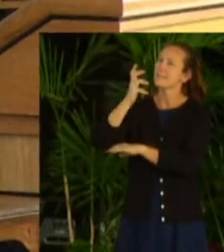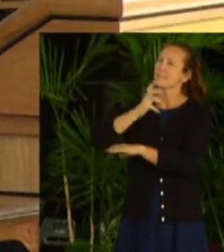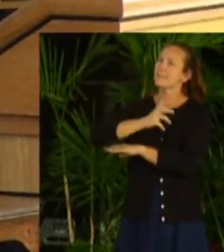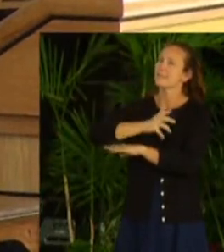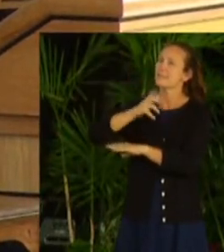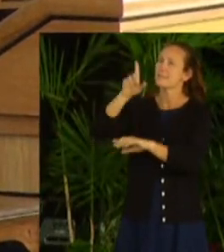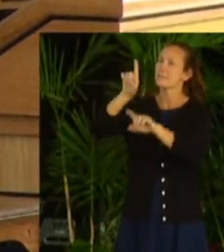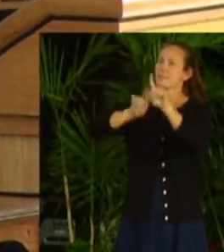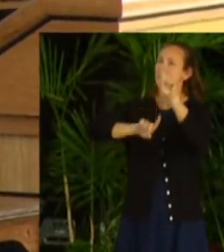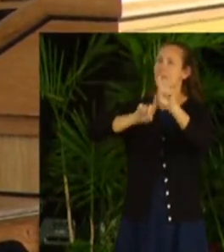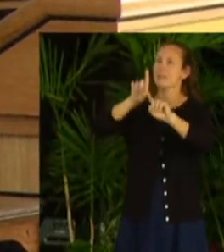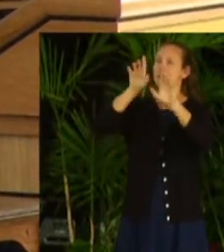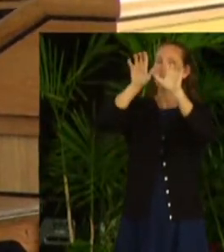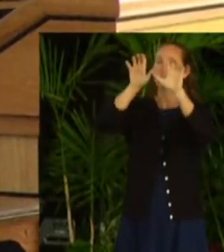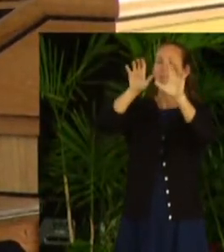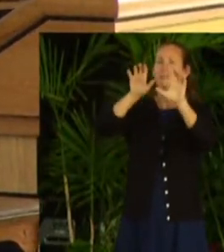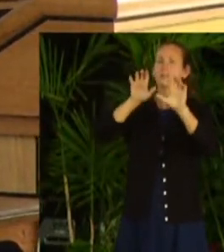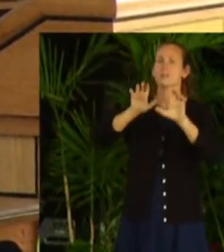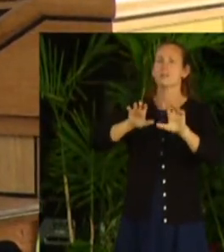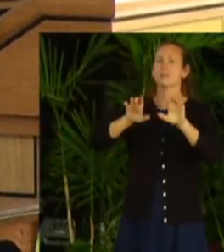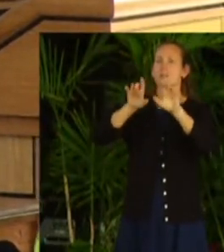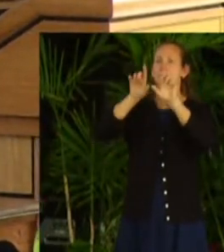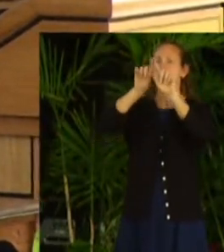say, does that